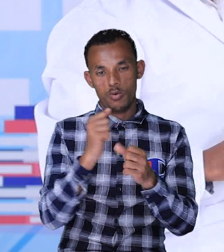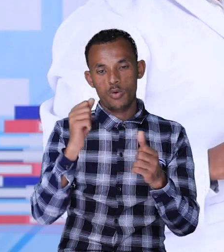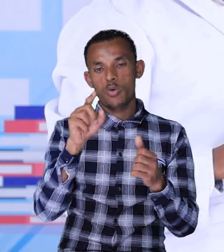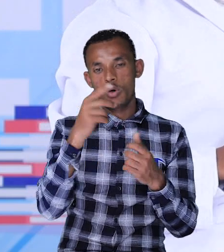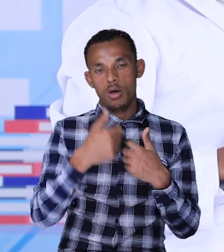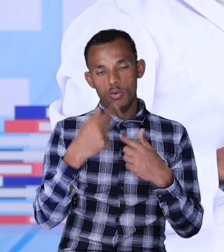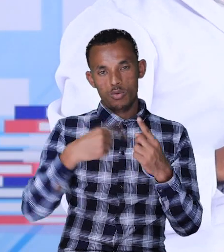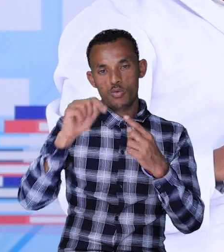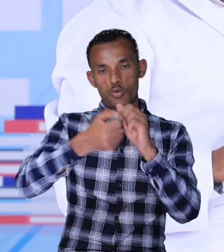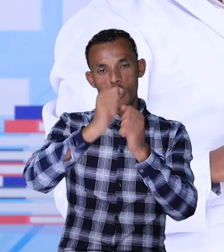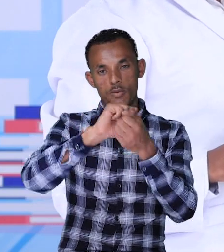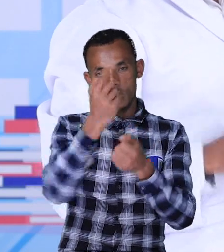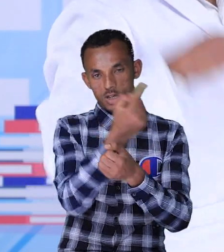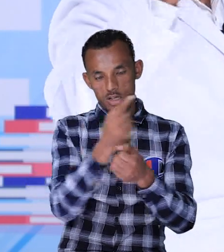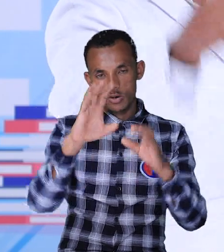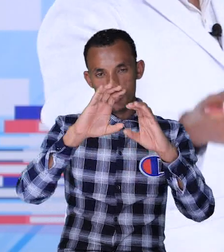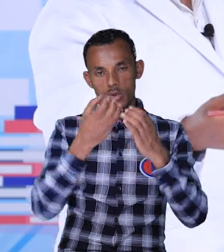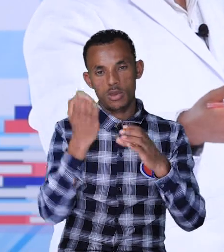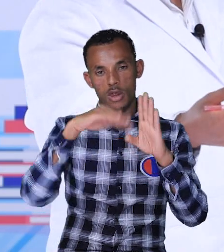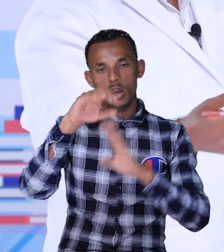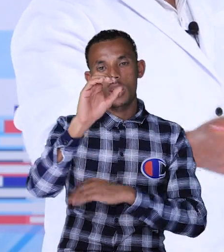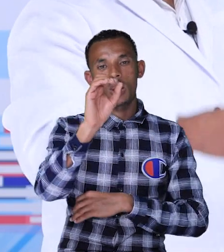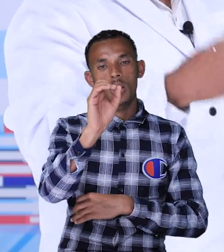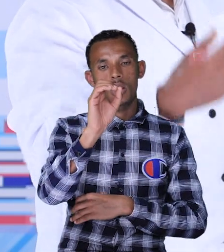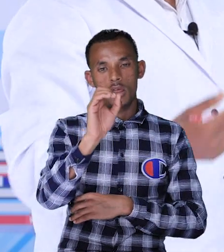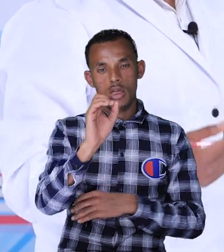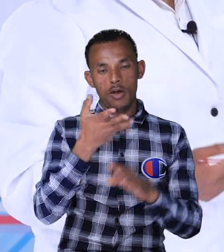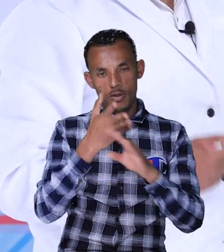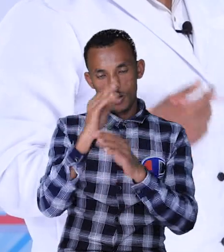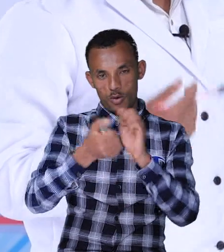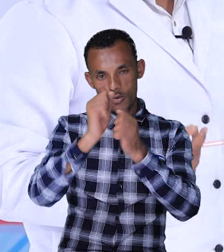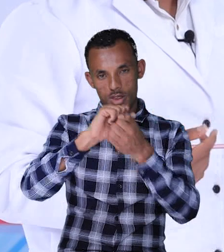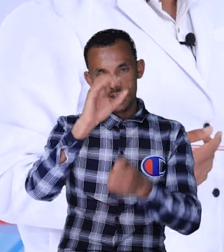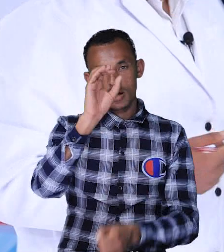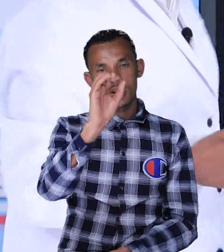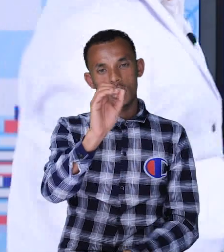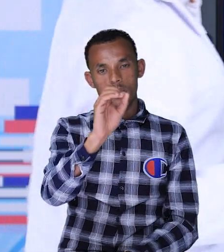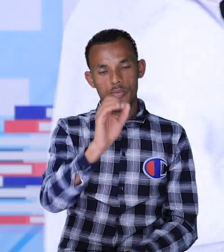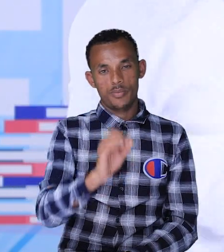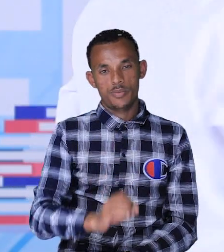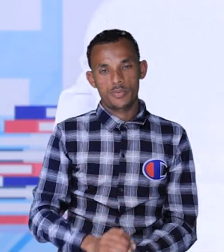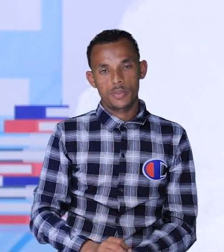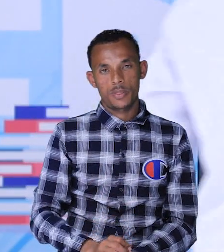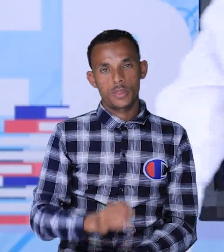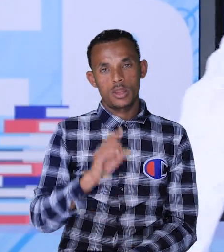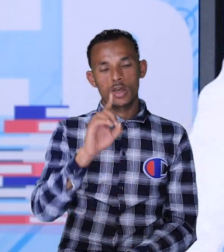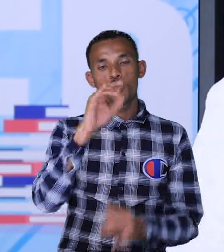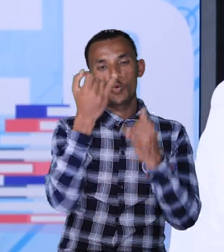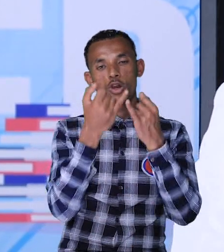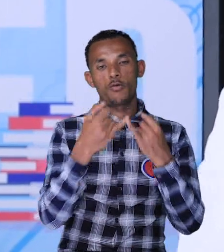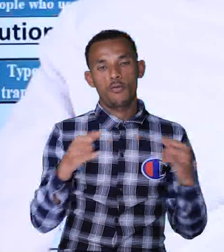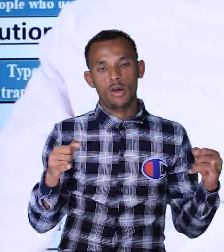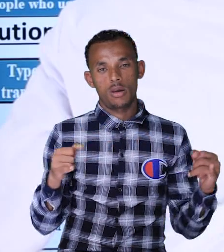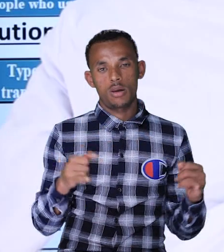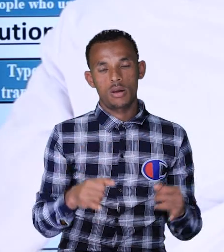have to convert each component into degree. After converting degree, you